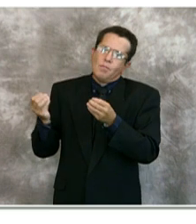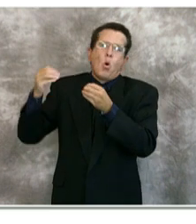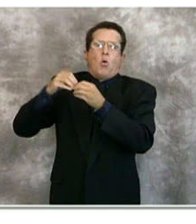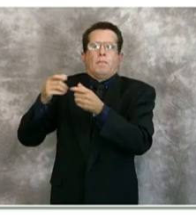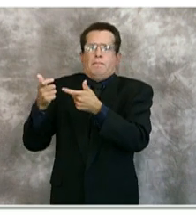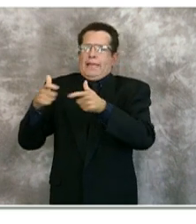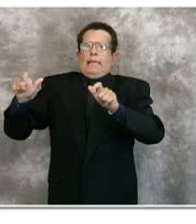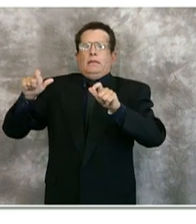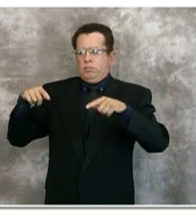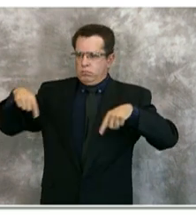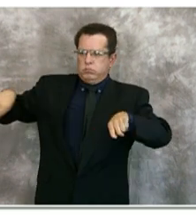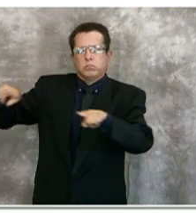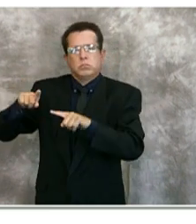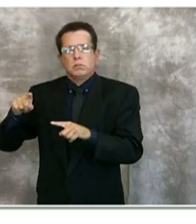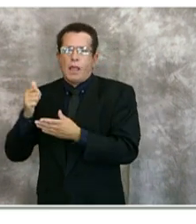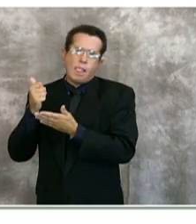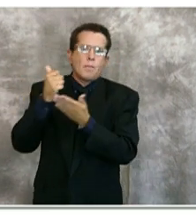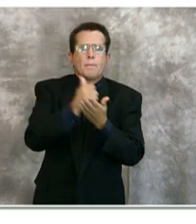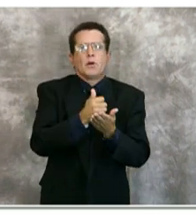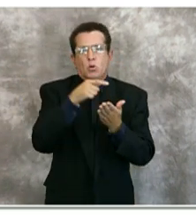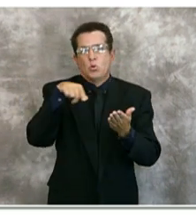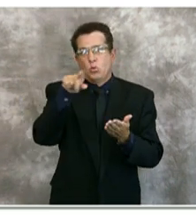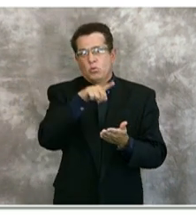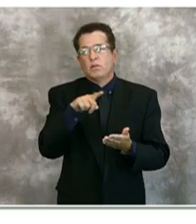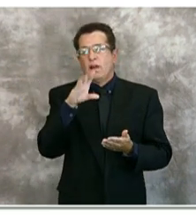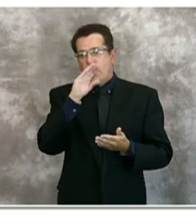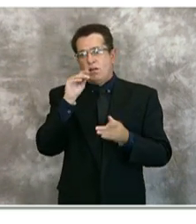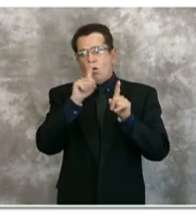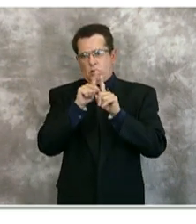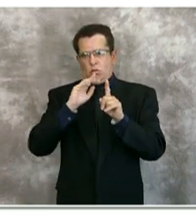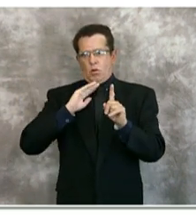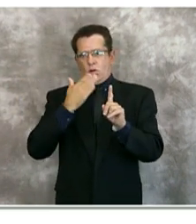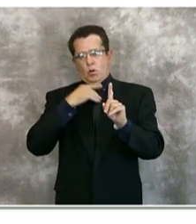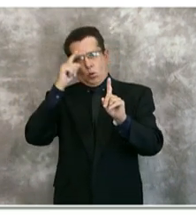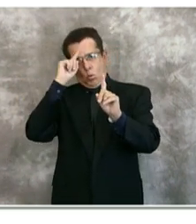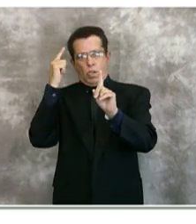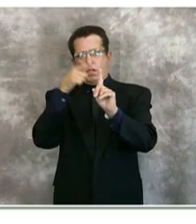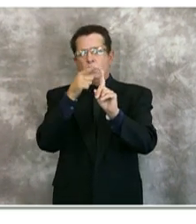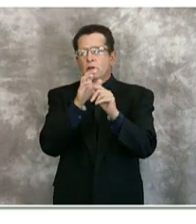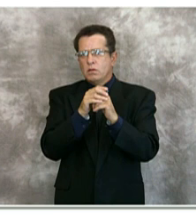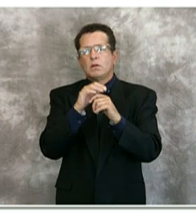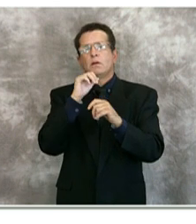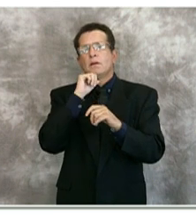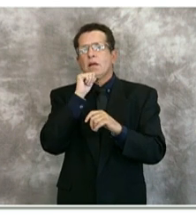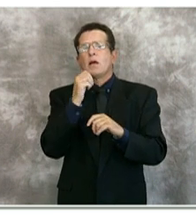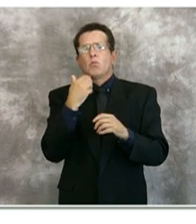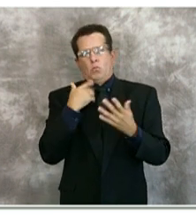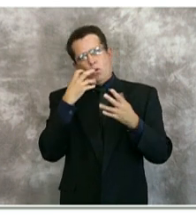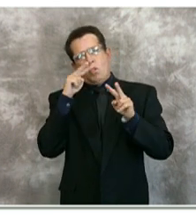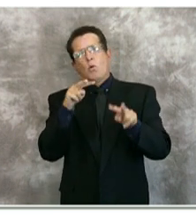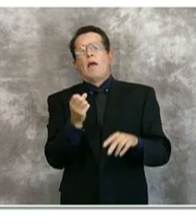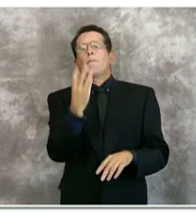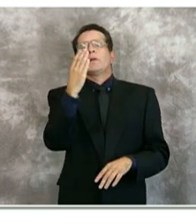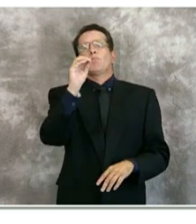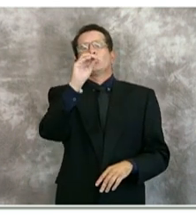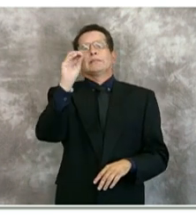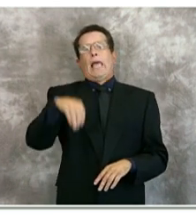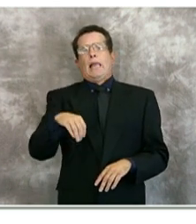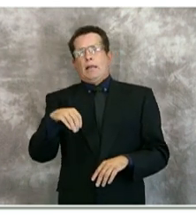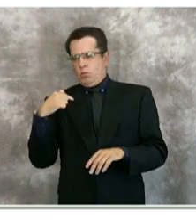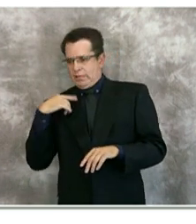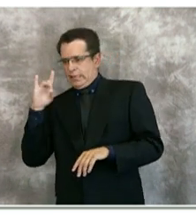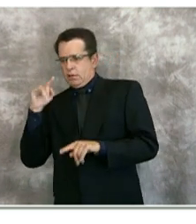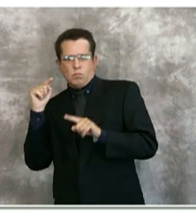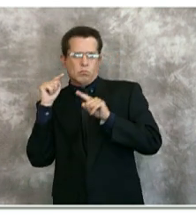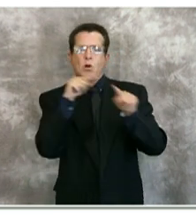go. But instead of just sharing the raw number of people we have, the goal is not a number of people. The goal is a percentage conducted within